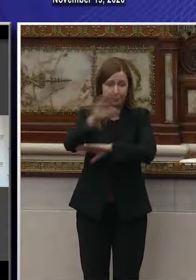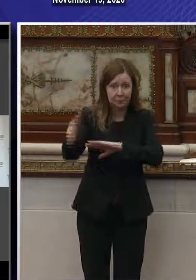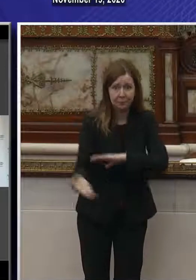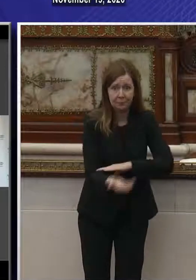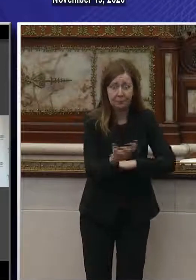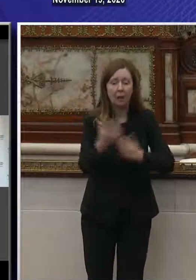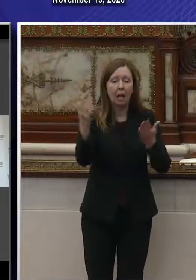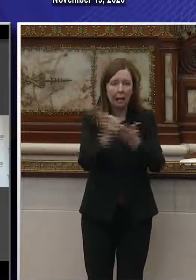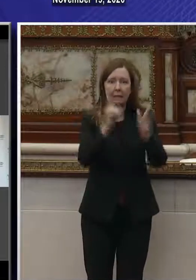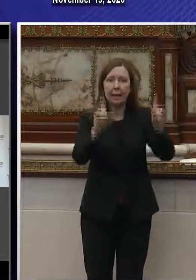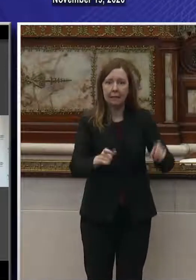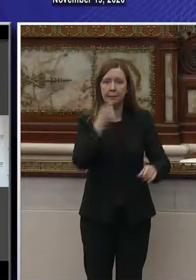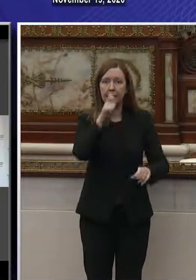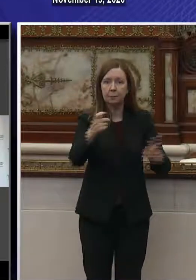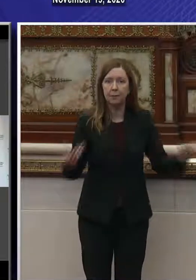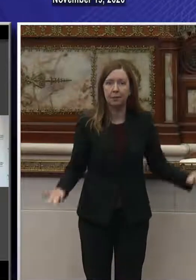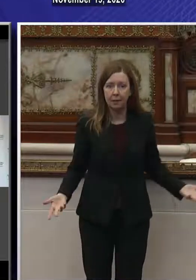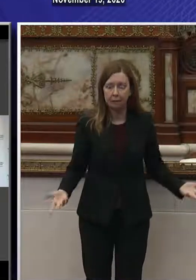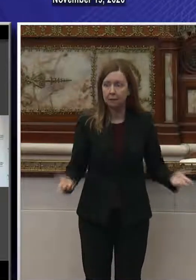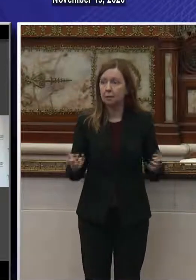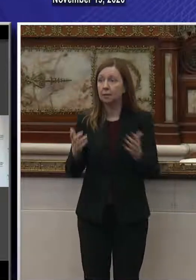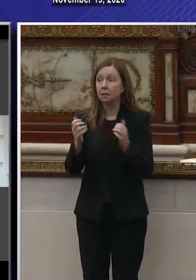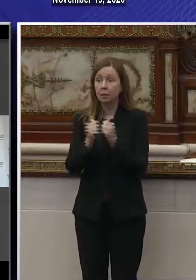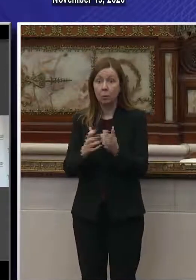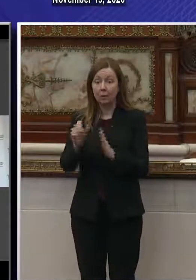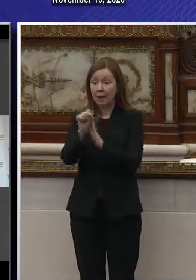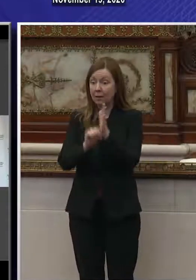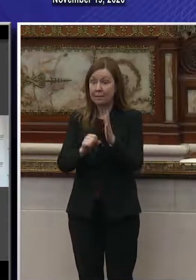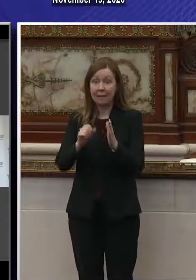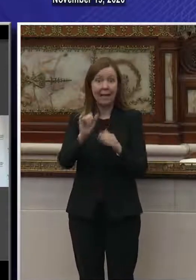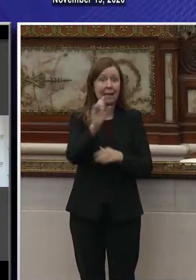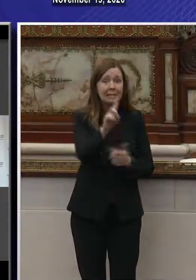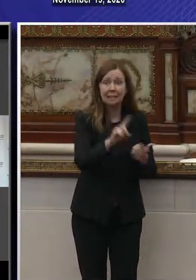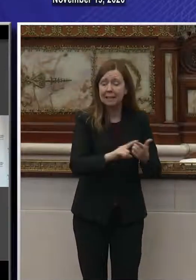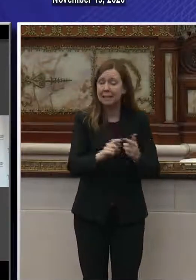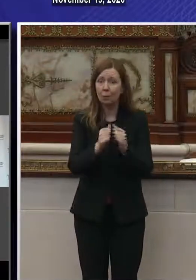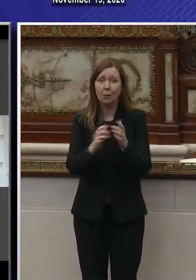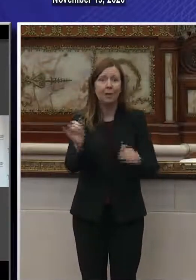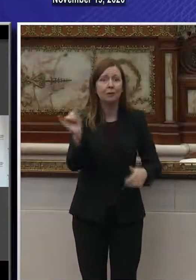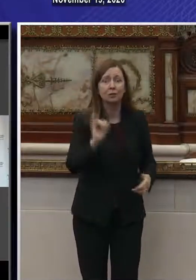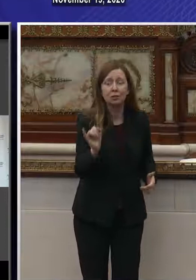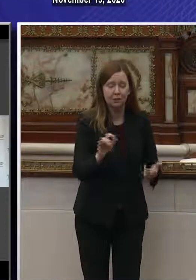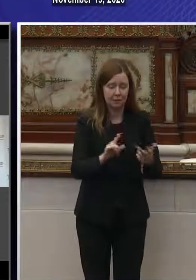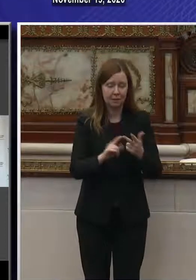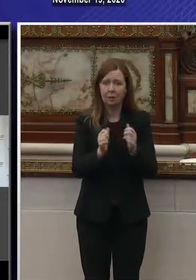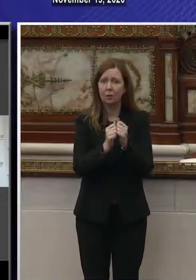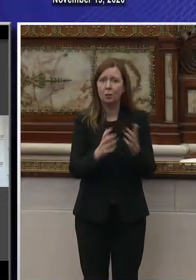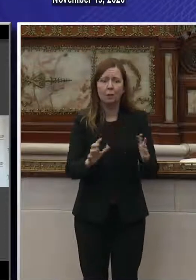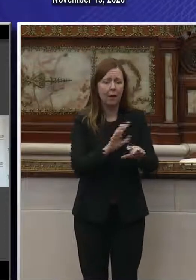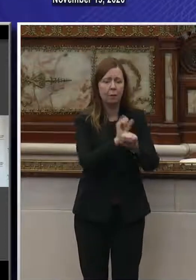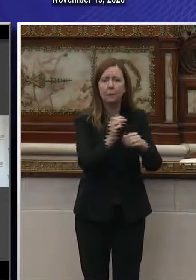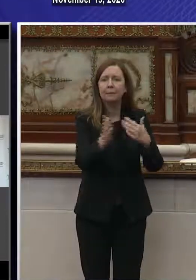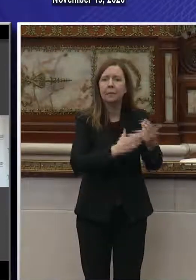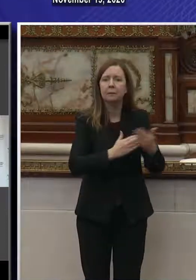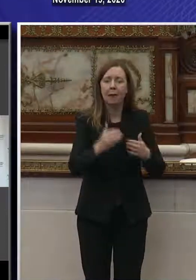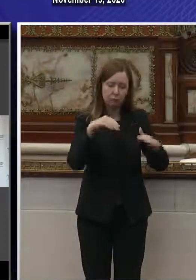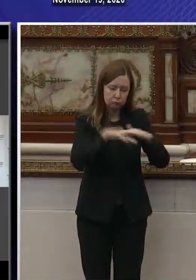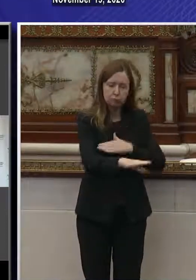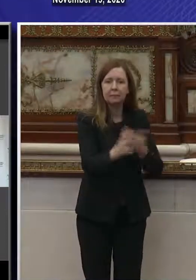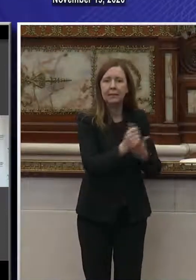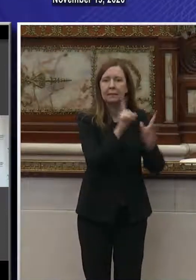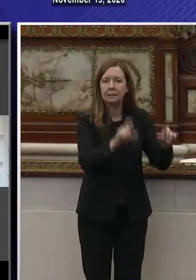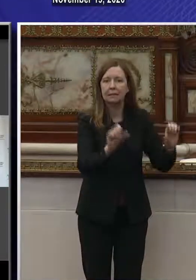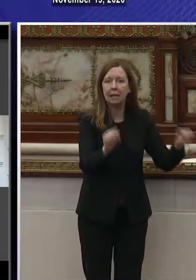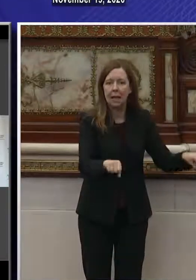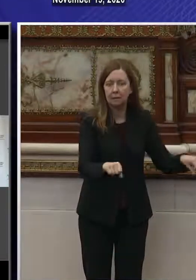day and get a test without a state-issued ID, without any insurance, without an appointment, and you can walk